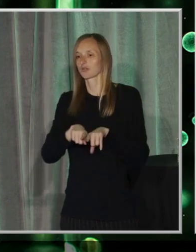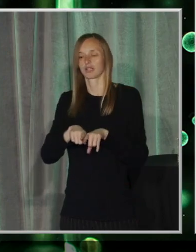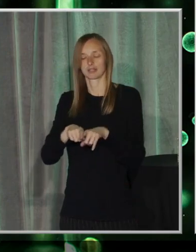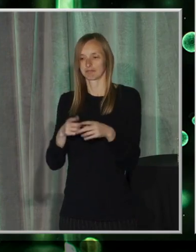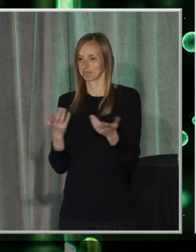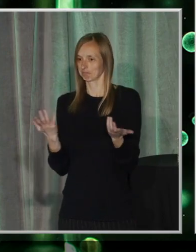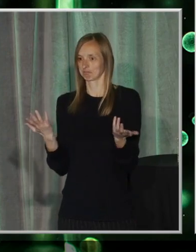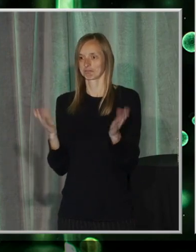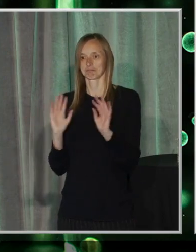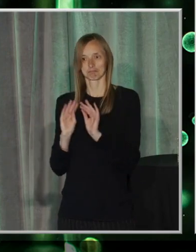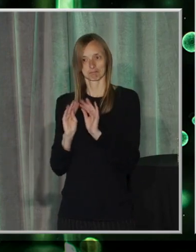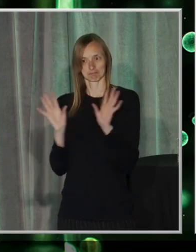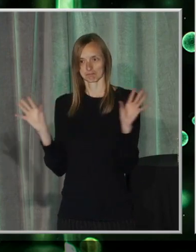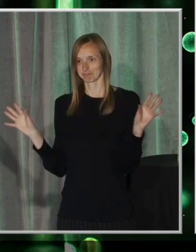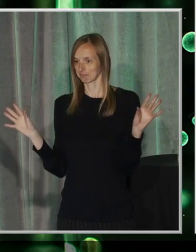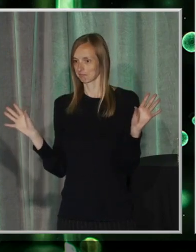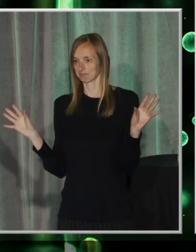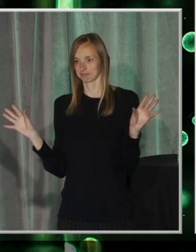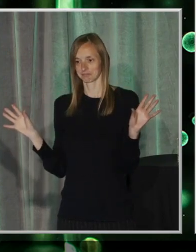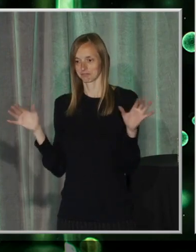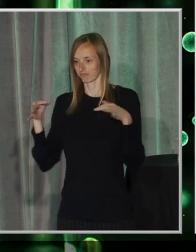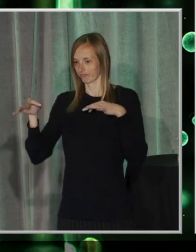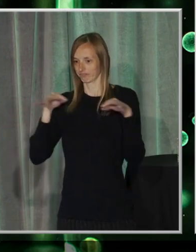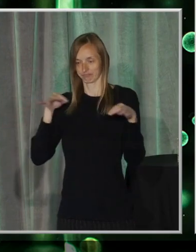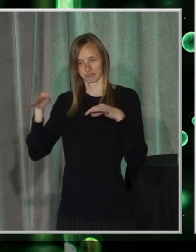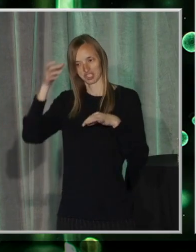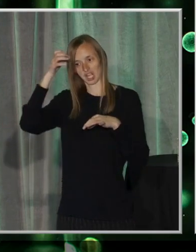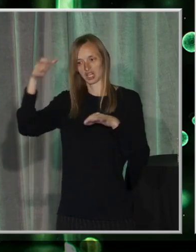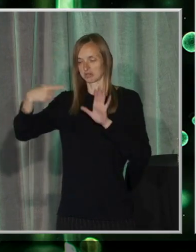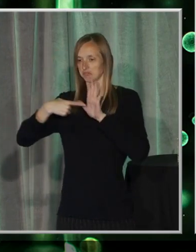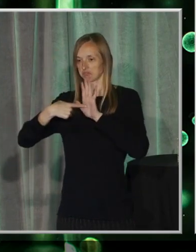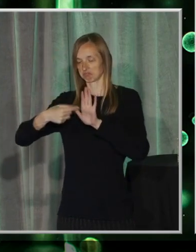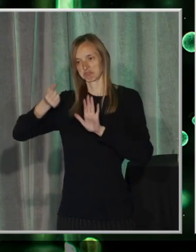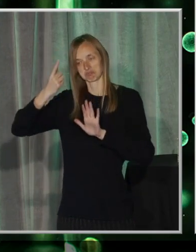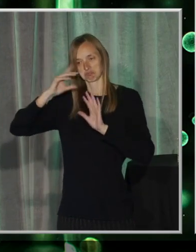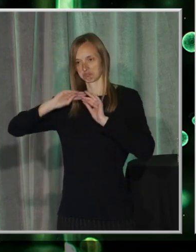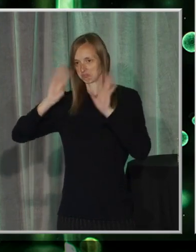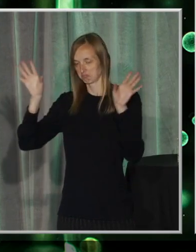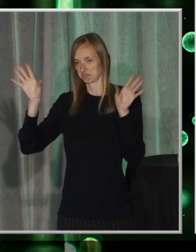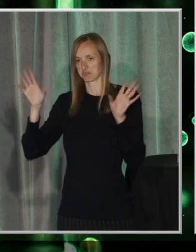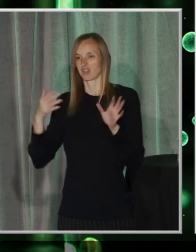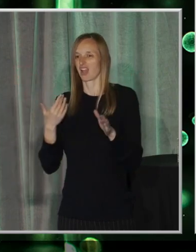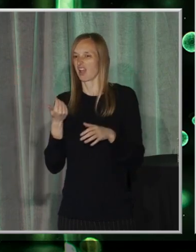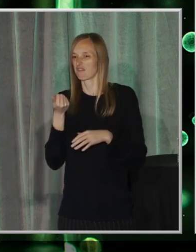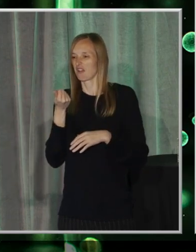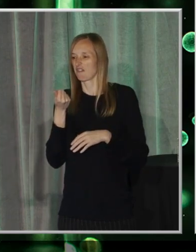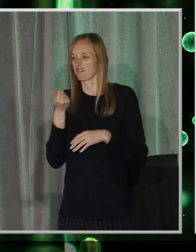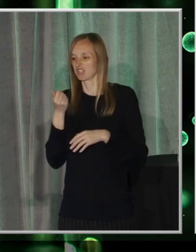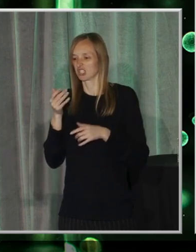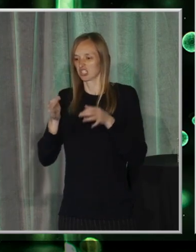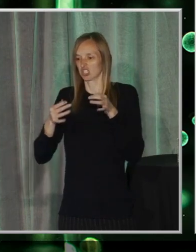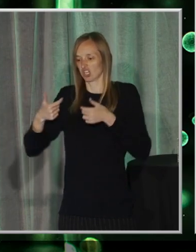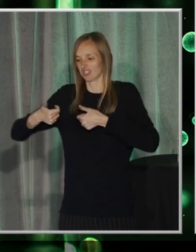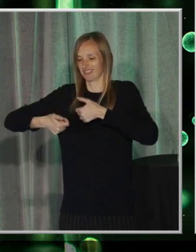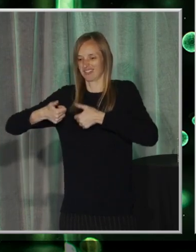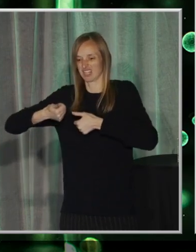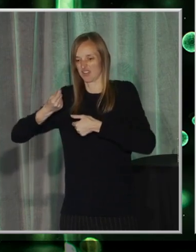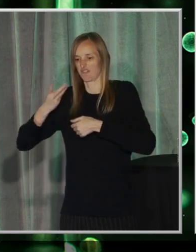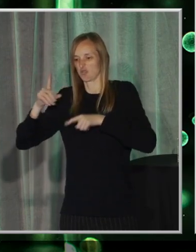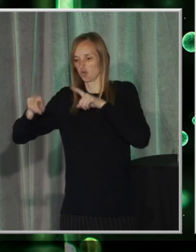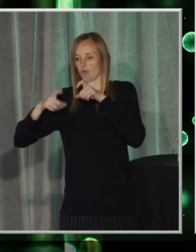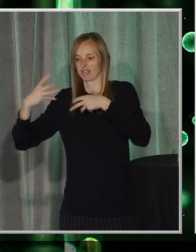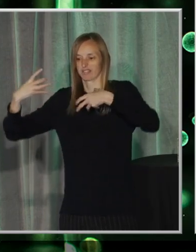clear and clearly presented concept. I'm going to combine a couple questions that the judges have been sharing amongst